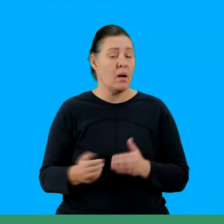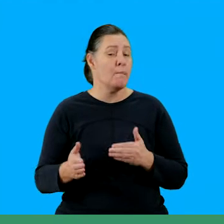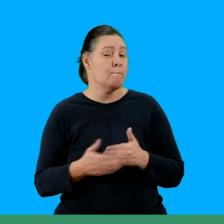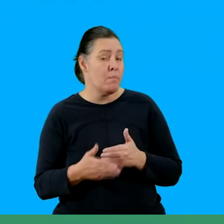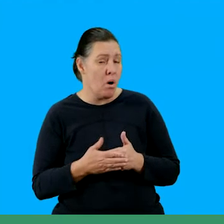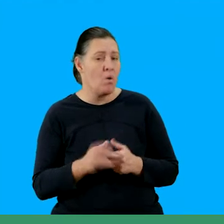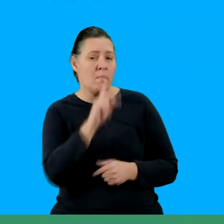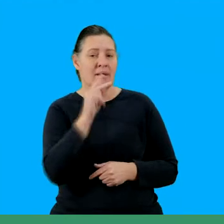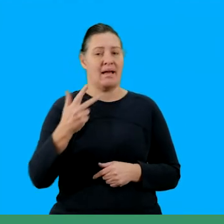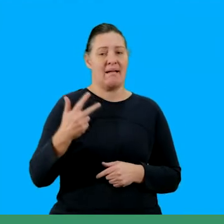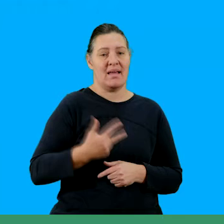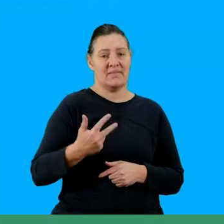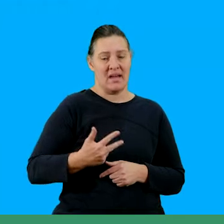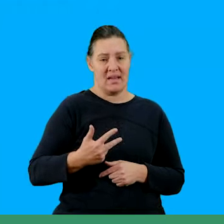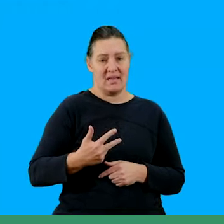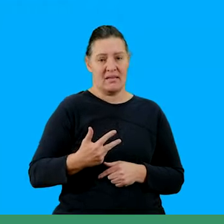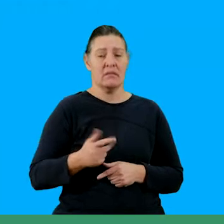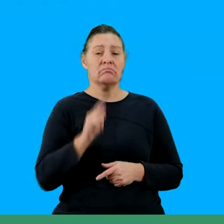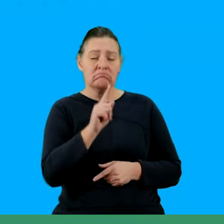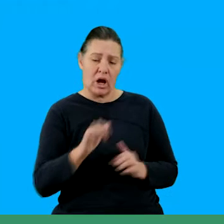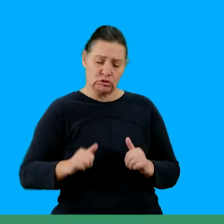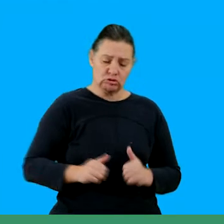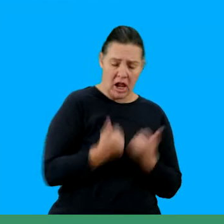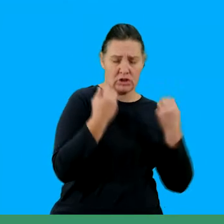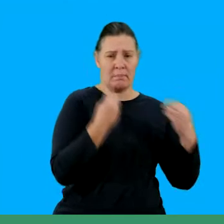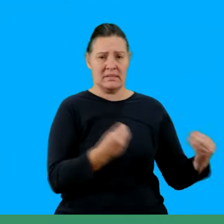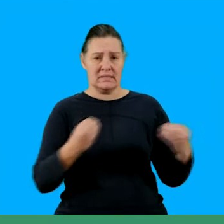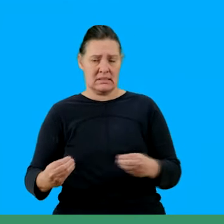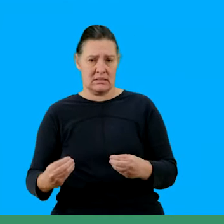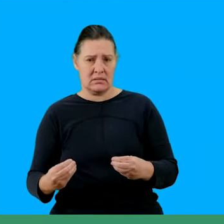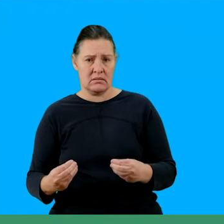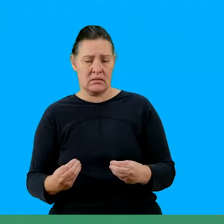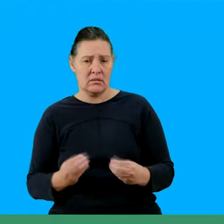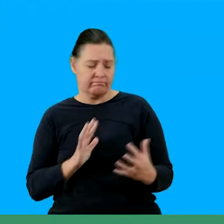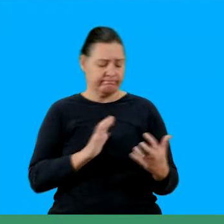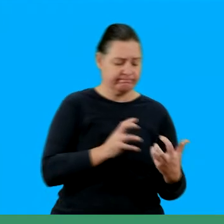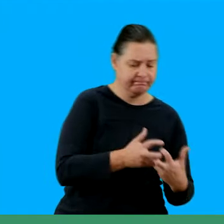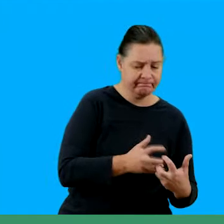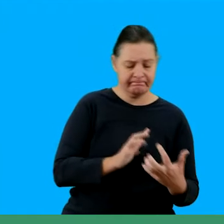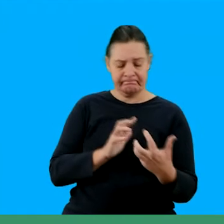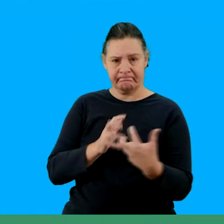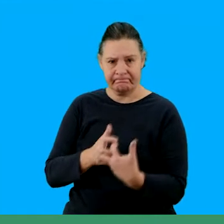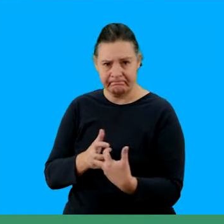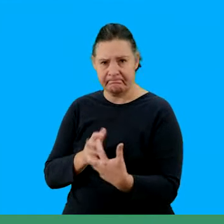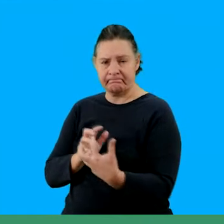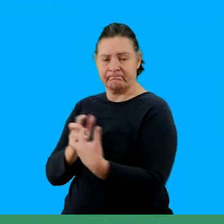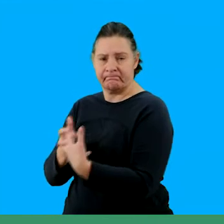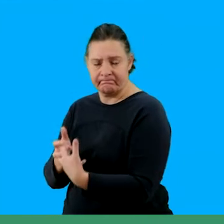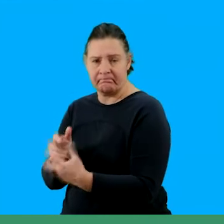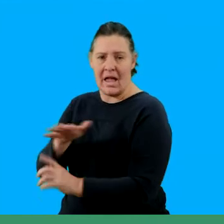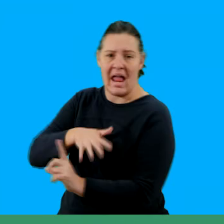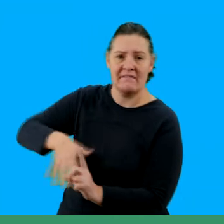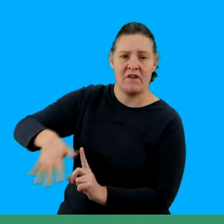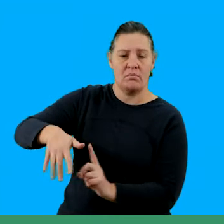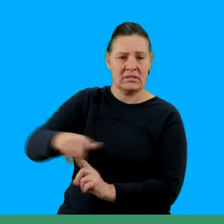further be able to classify a business challenge according to the three business